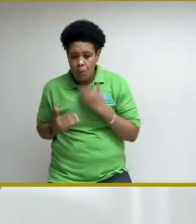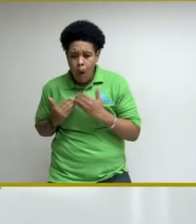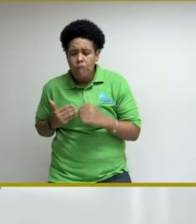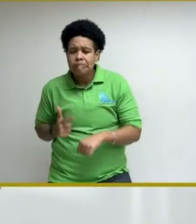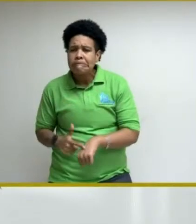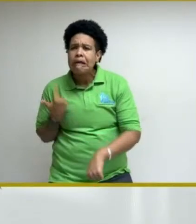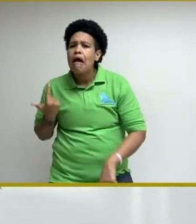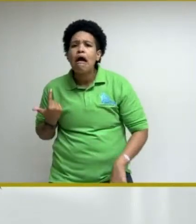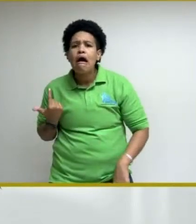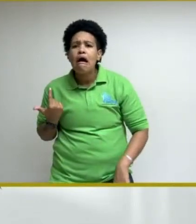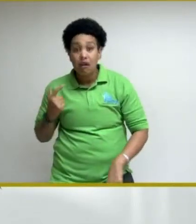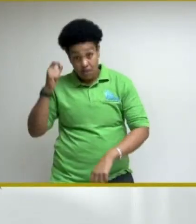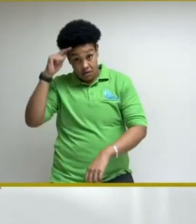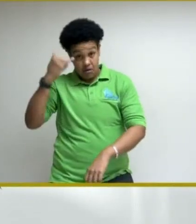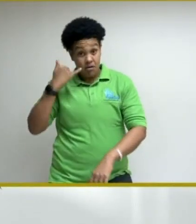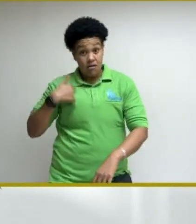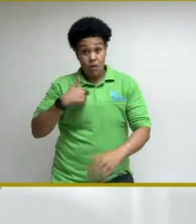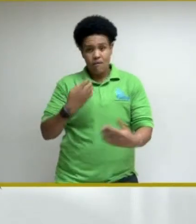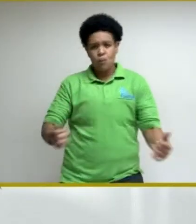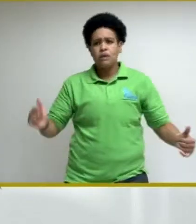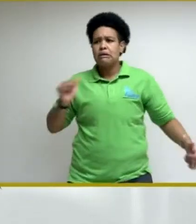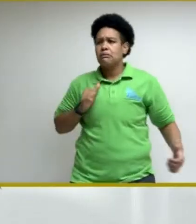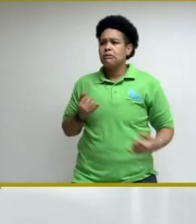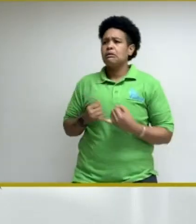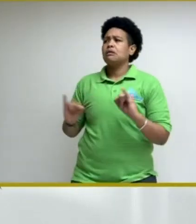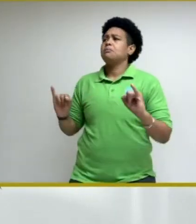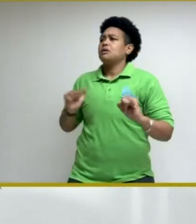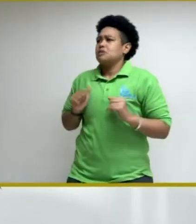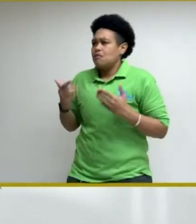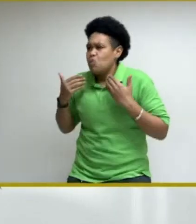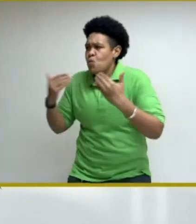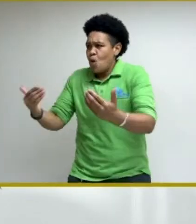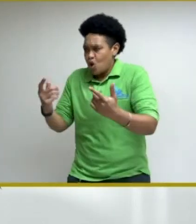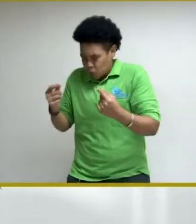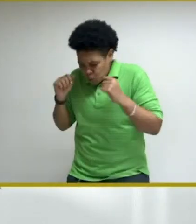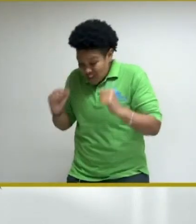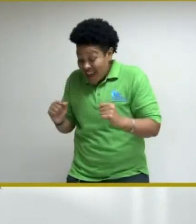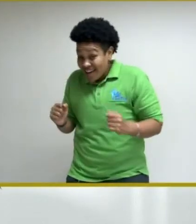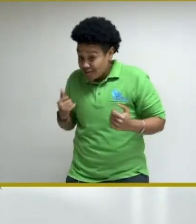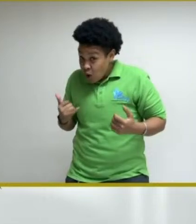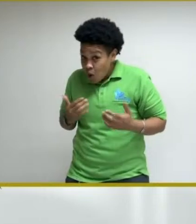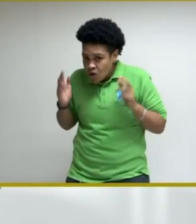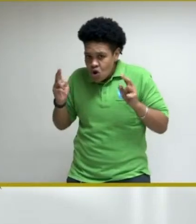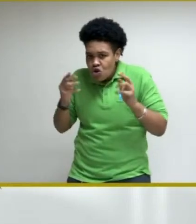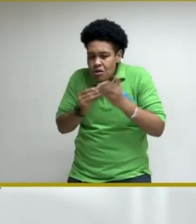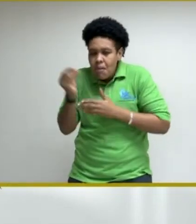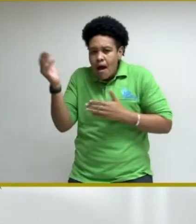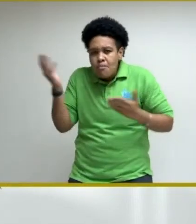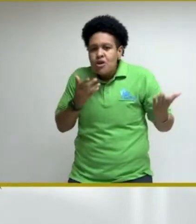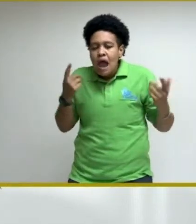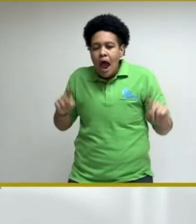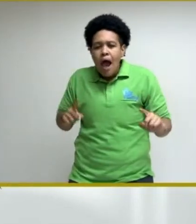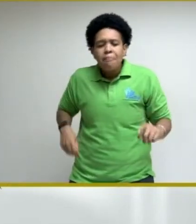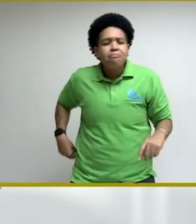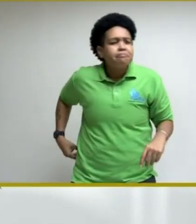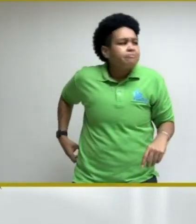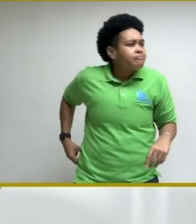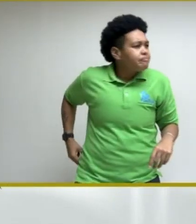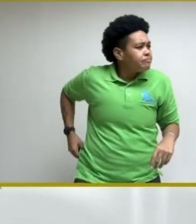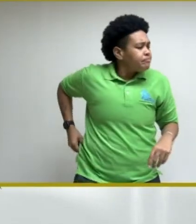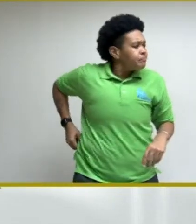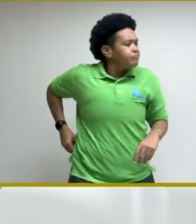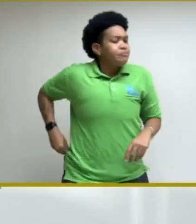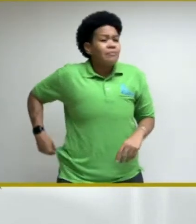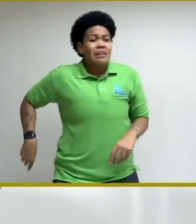our own equipment, we could shorten that time span, and that is in motion as we speak. But the fact that we have the